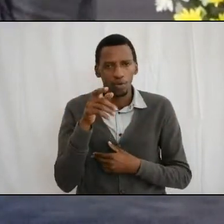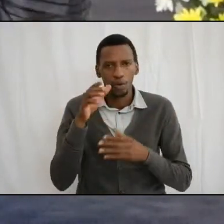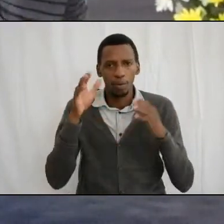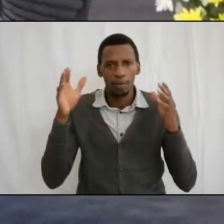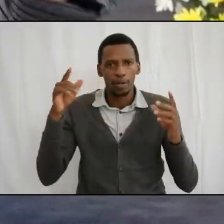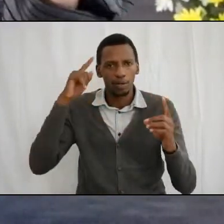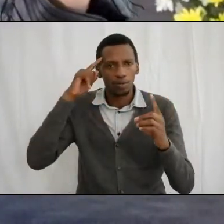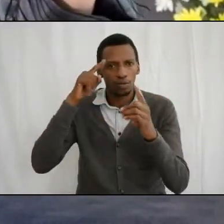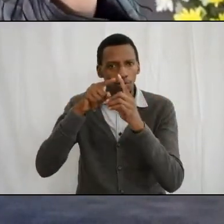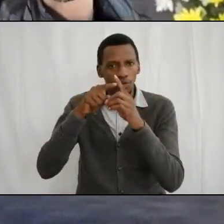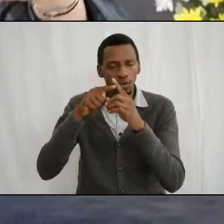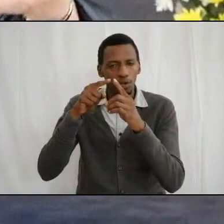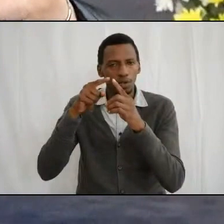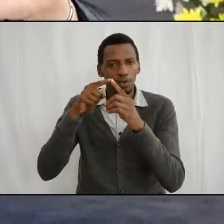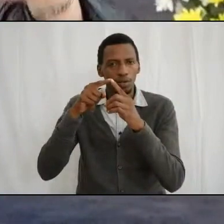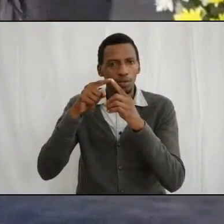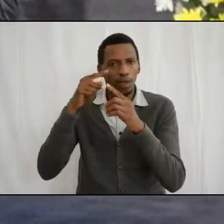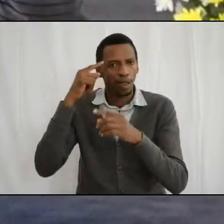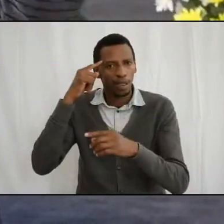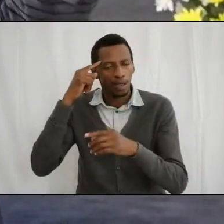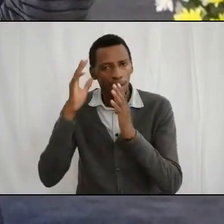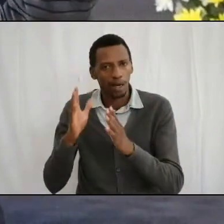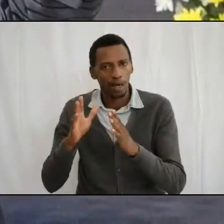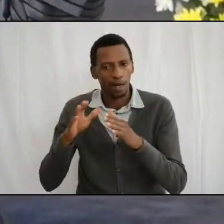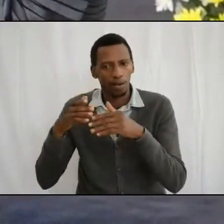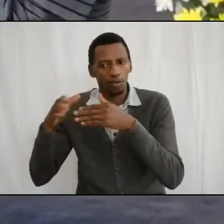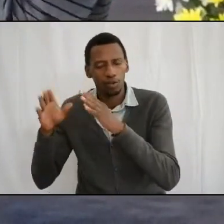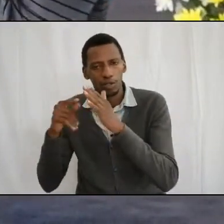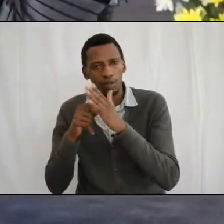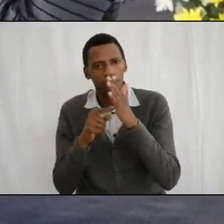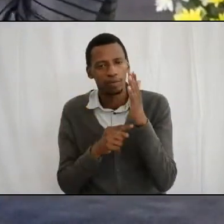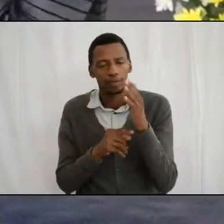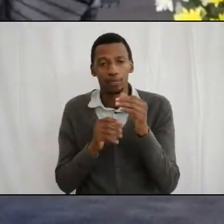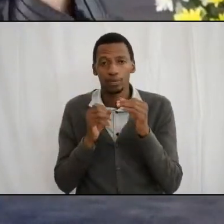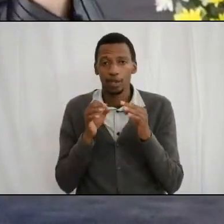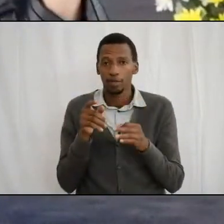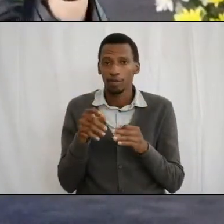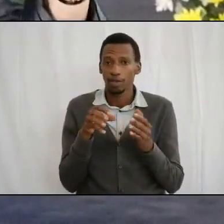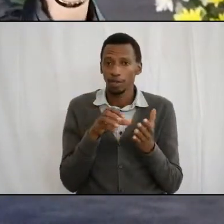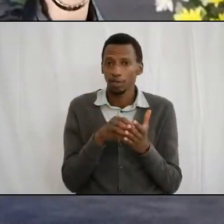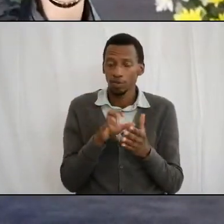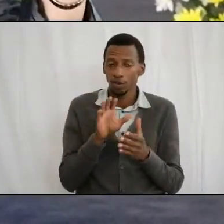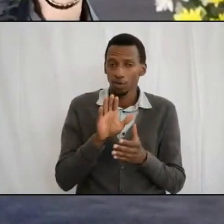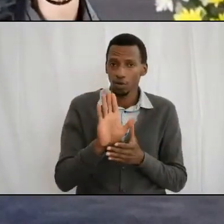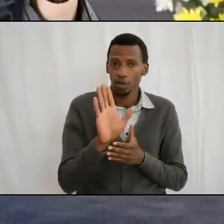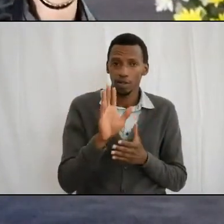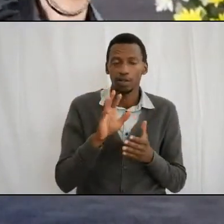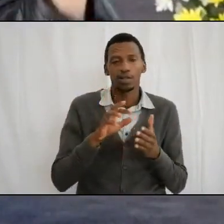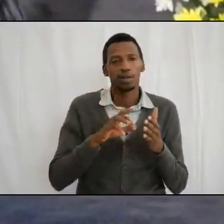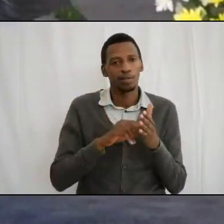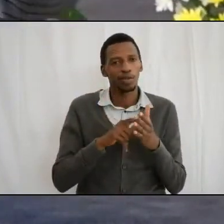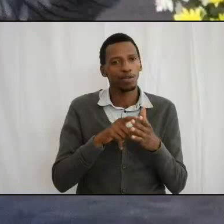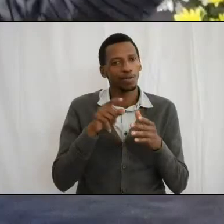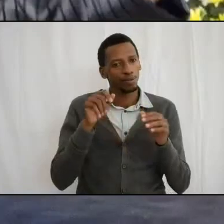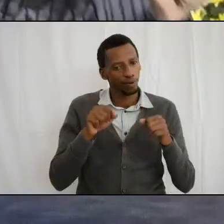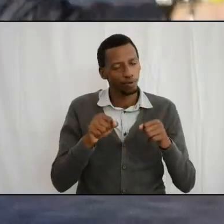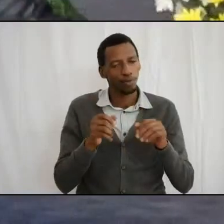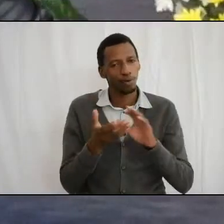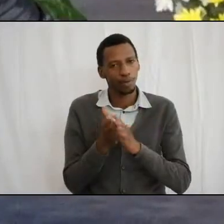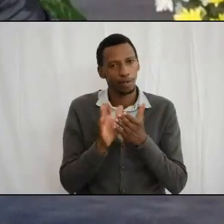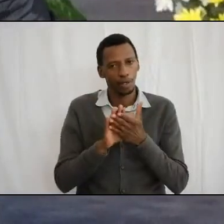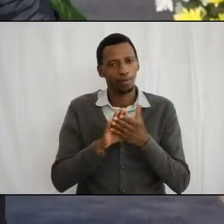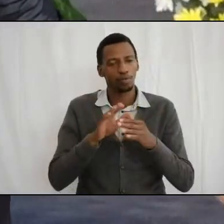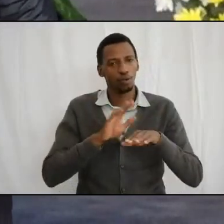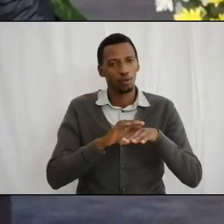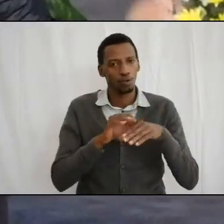thinker and you are losing the detail? If that's your situation, it still means you can be a good leader, but make sure